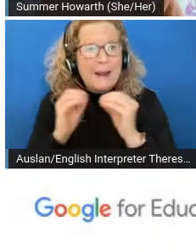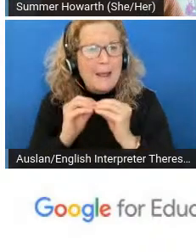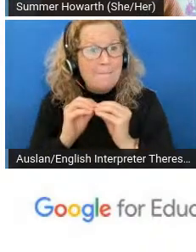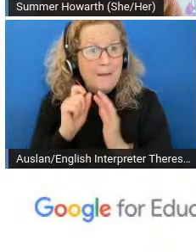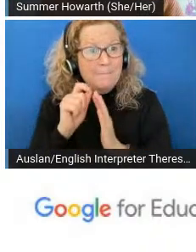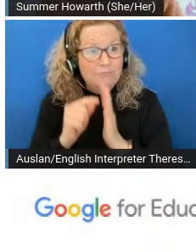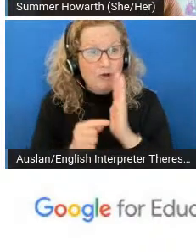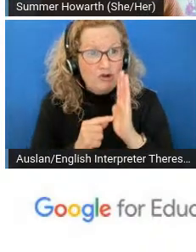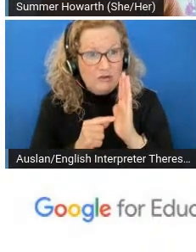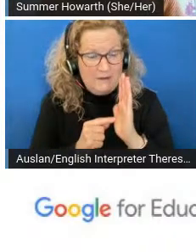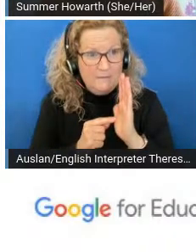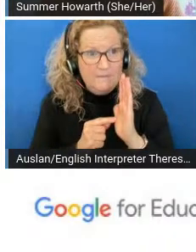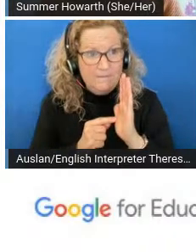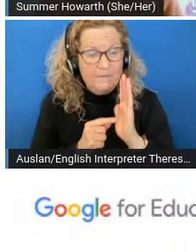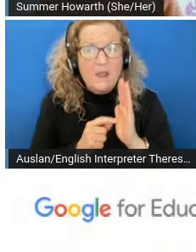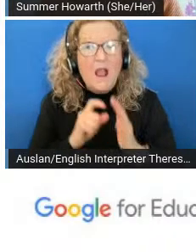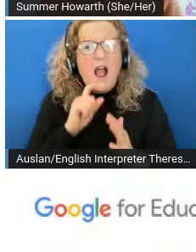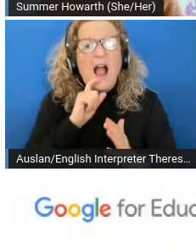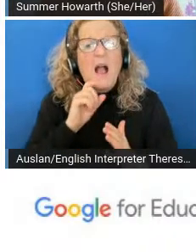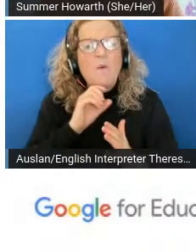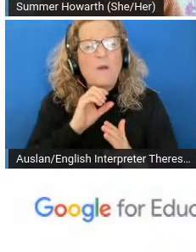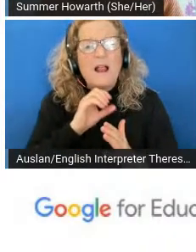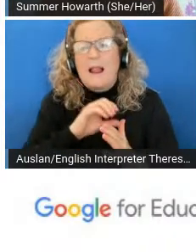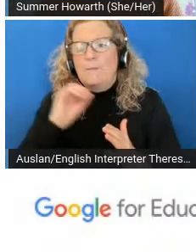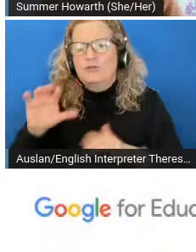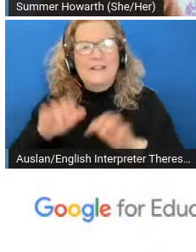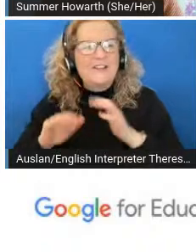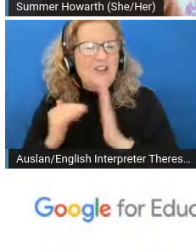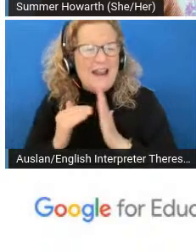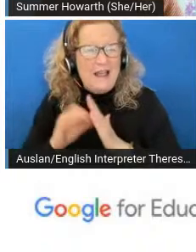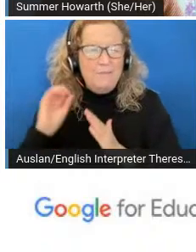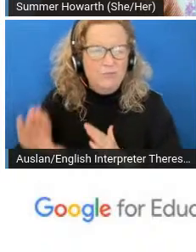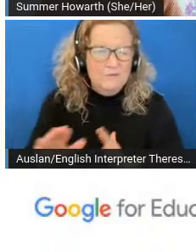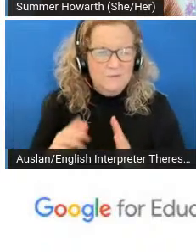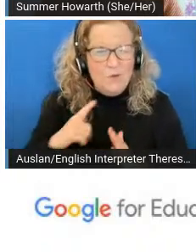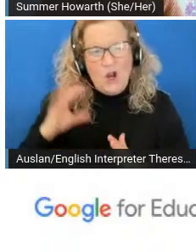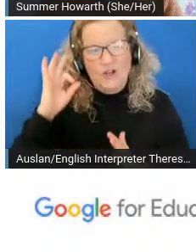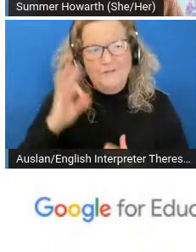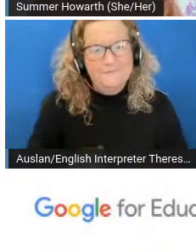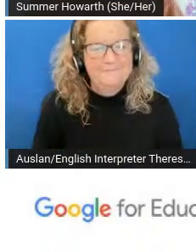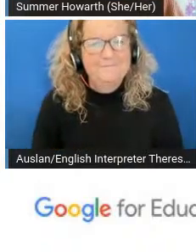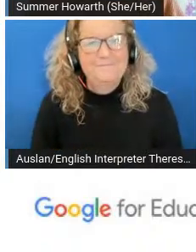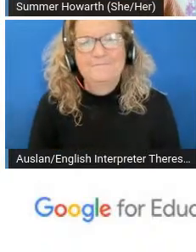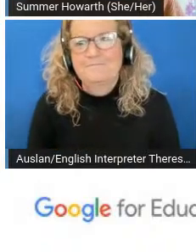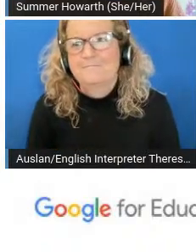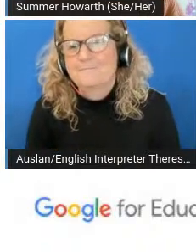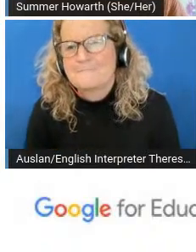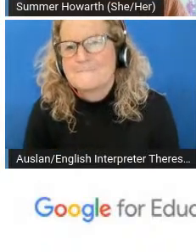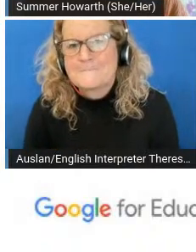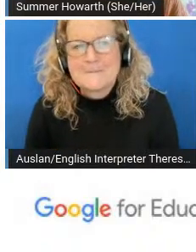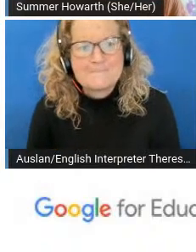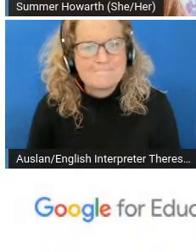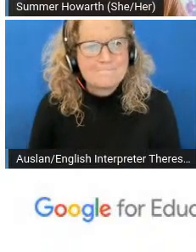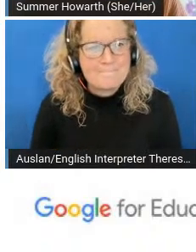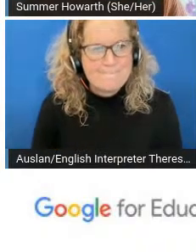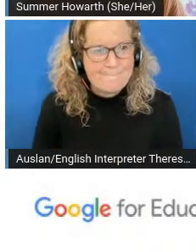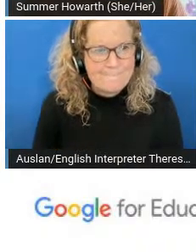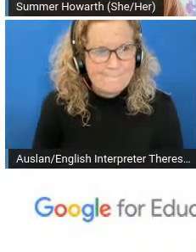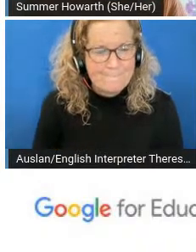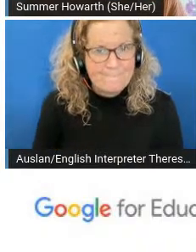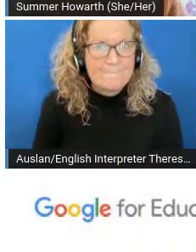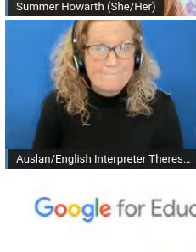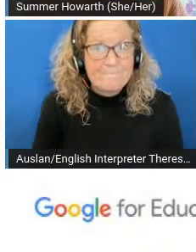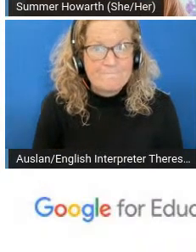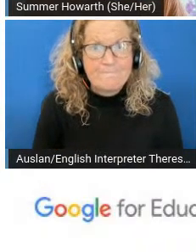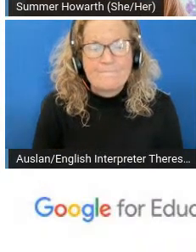I've got this for you, and I'll drop it in the chat now. Why not? I'm going to do that a little